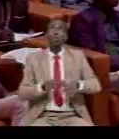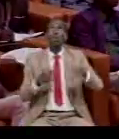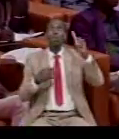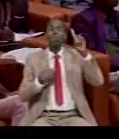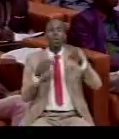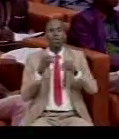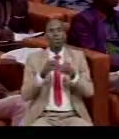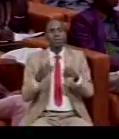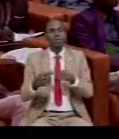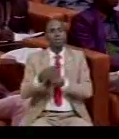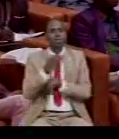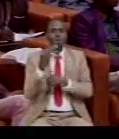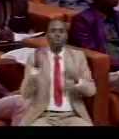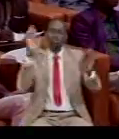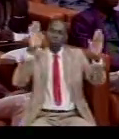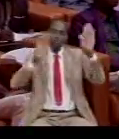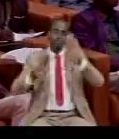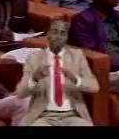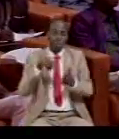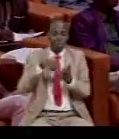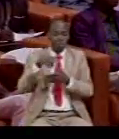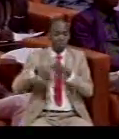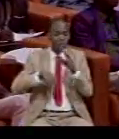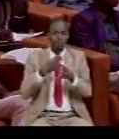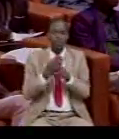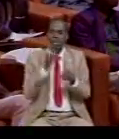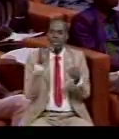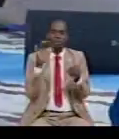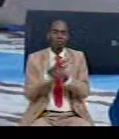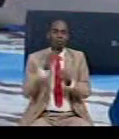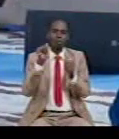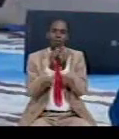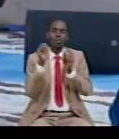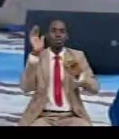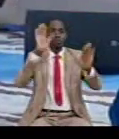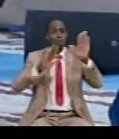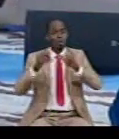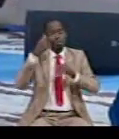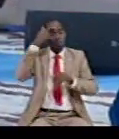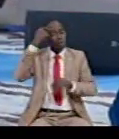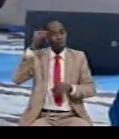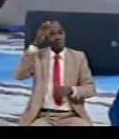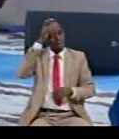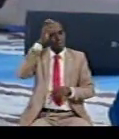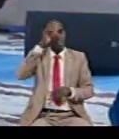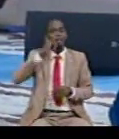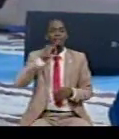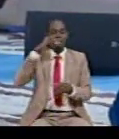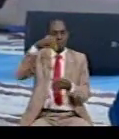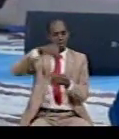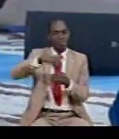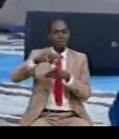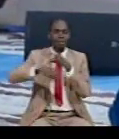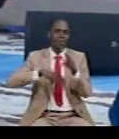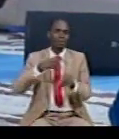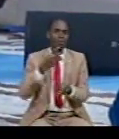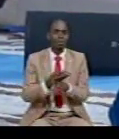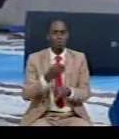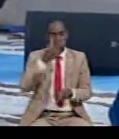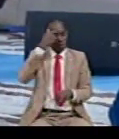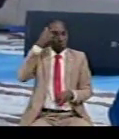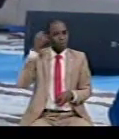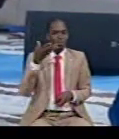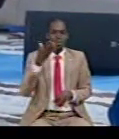an environment of trouble. As long as there's a Satan in the world, as long as there are